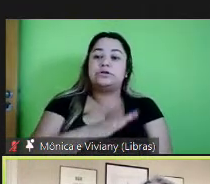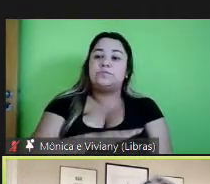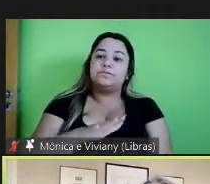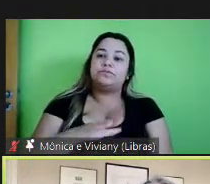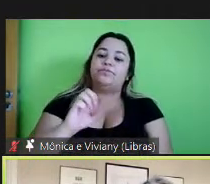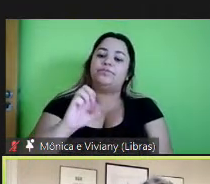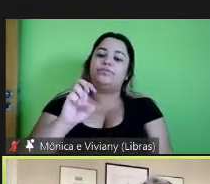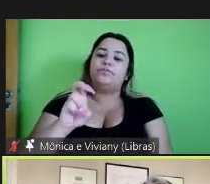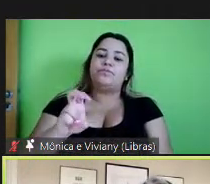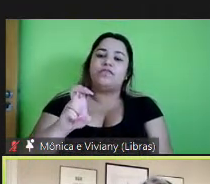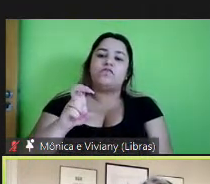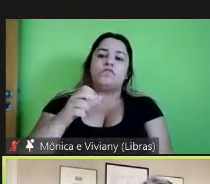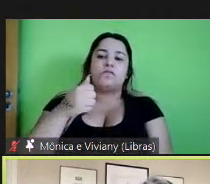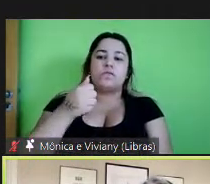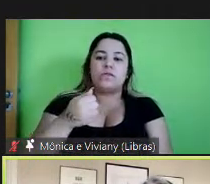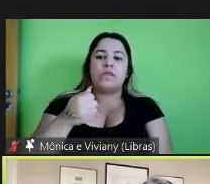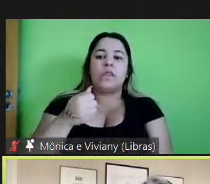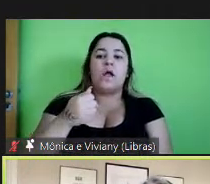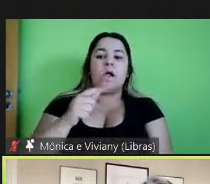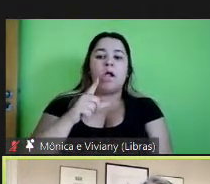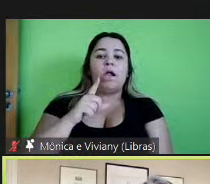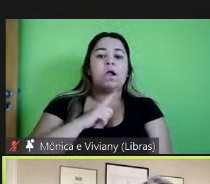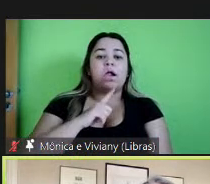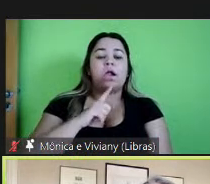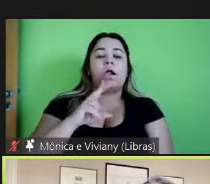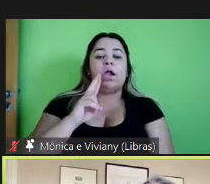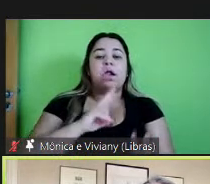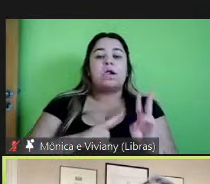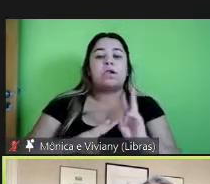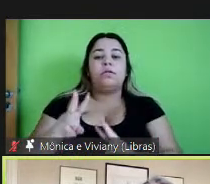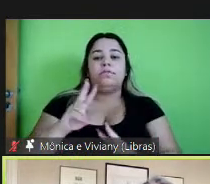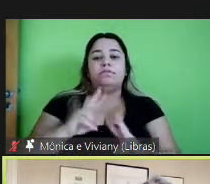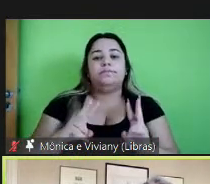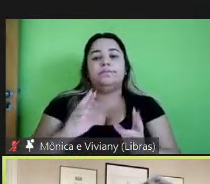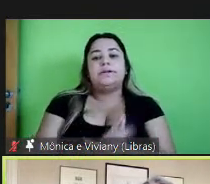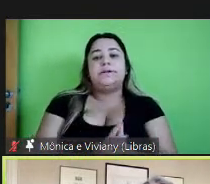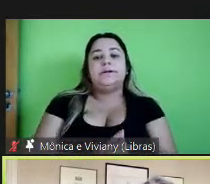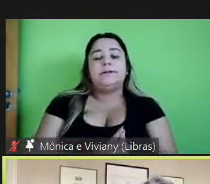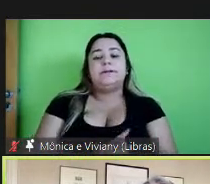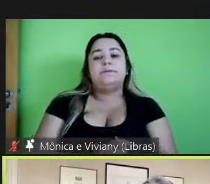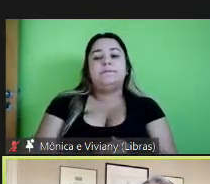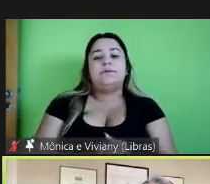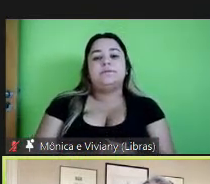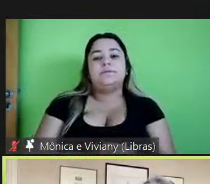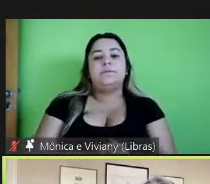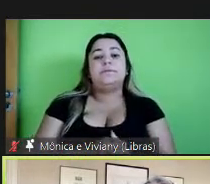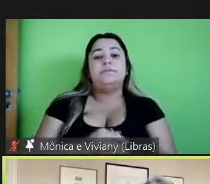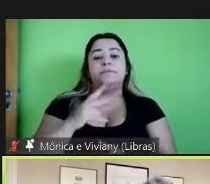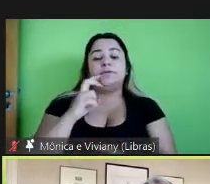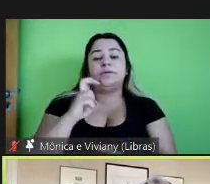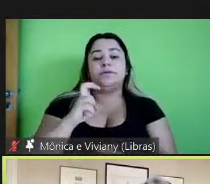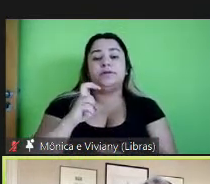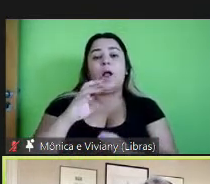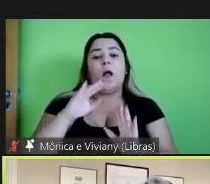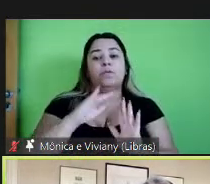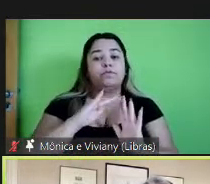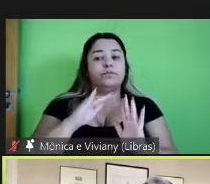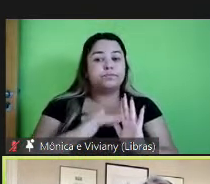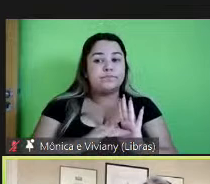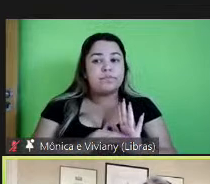of your screen. The 5 A's has 5 key principles, and I'm going to review those with you one by